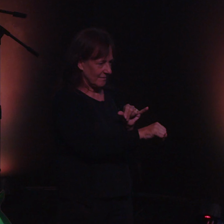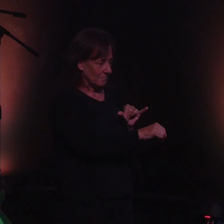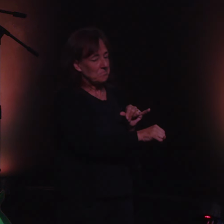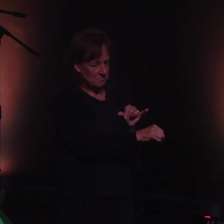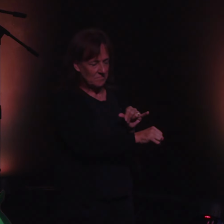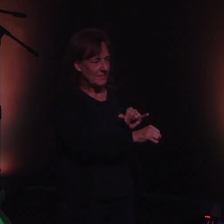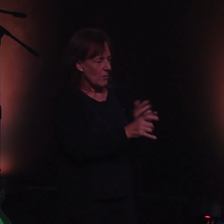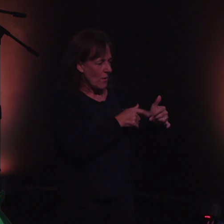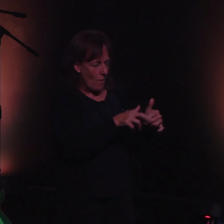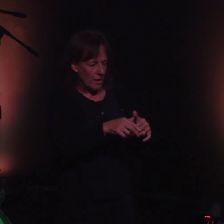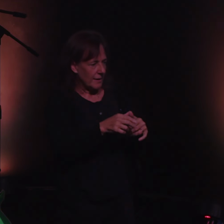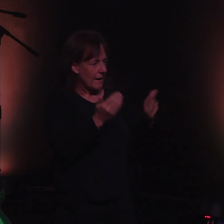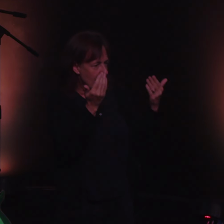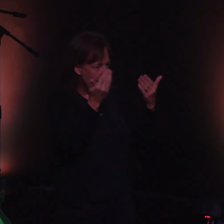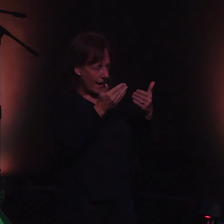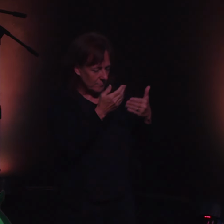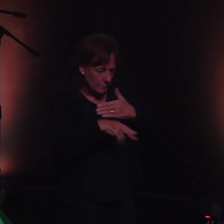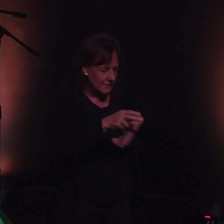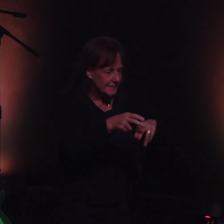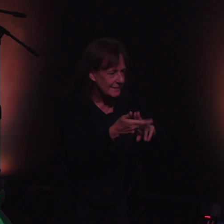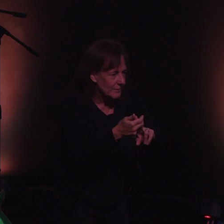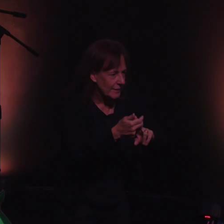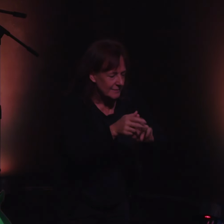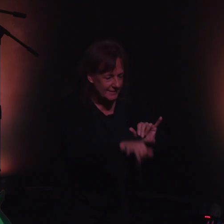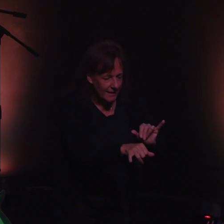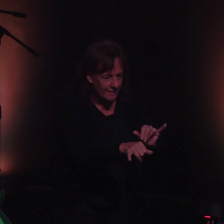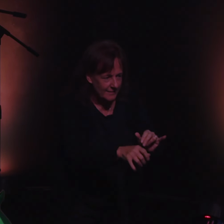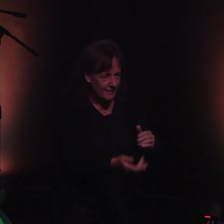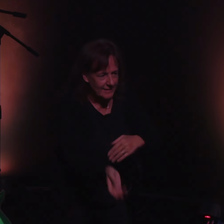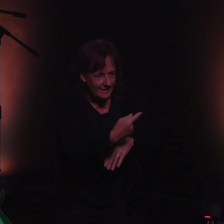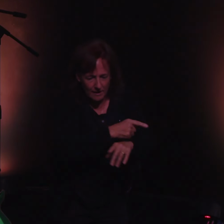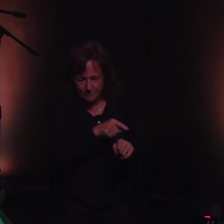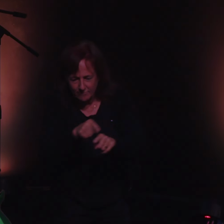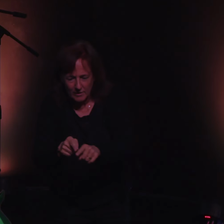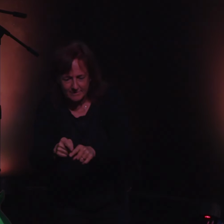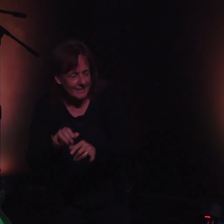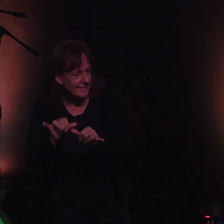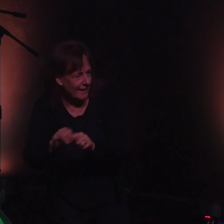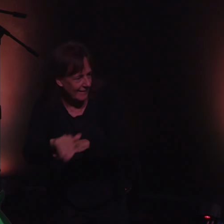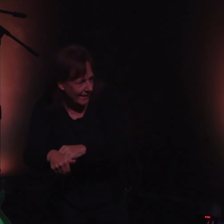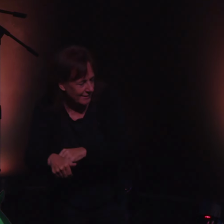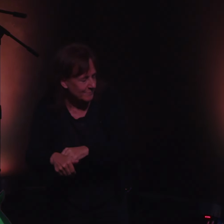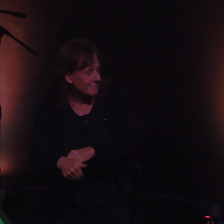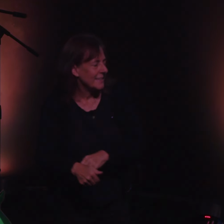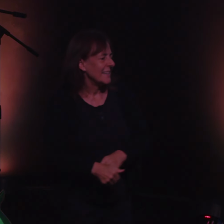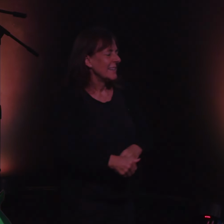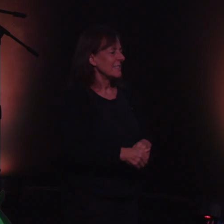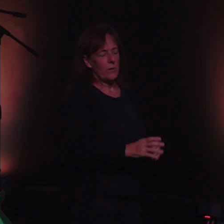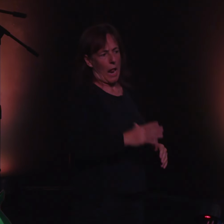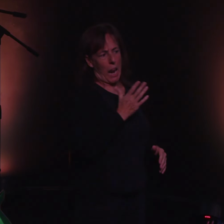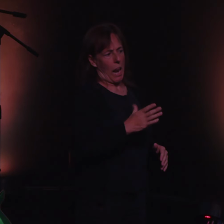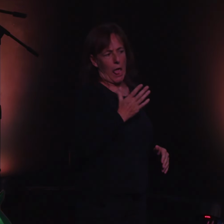And so Jesus says, took them to the inn. These inns would set up their inns, not in the